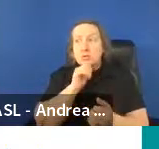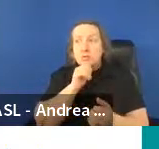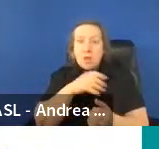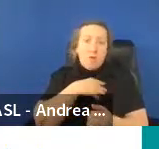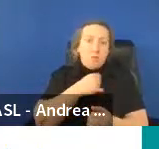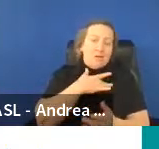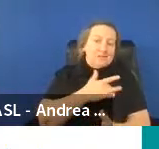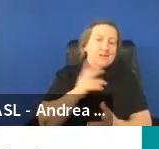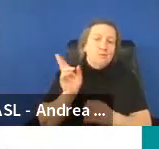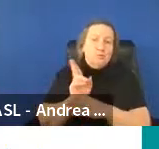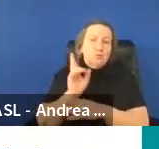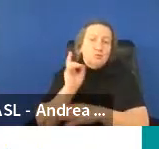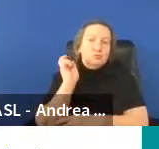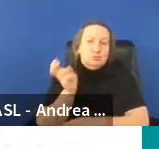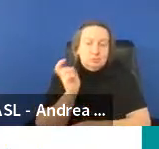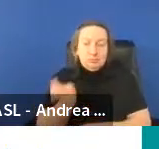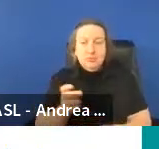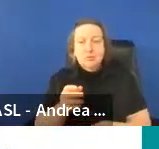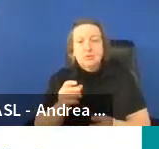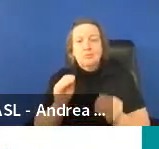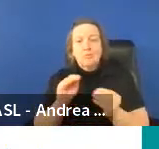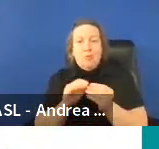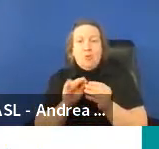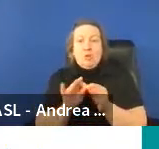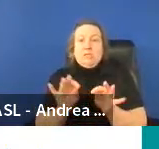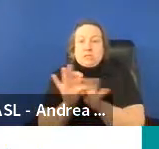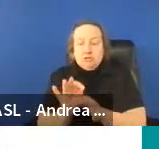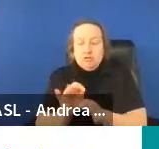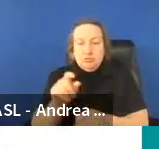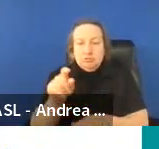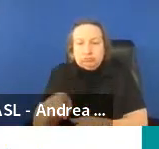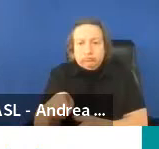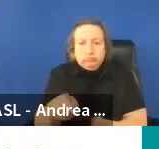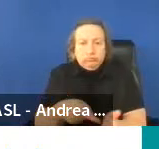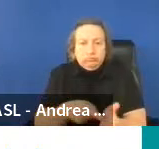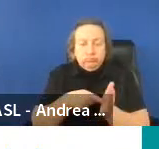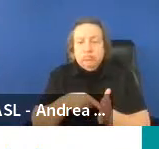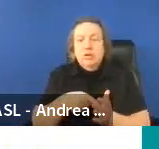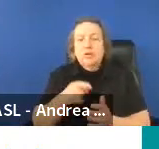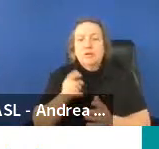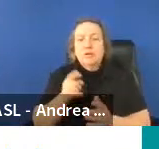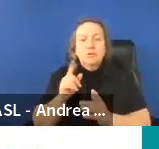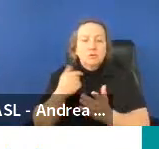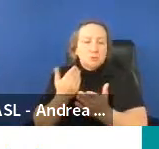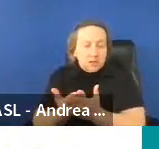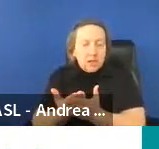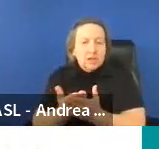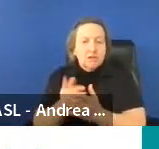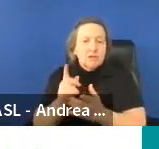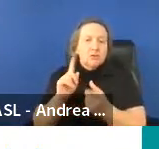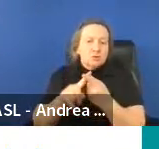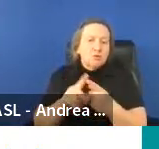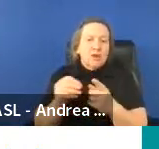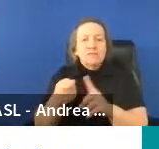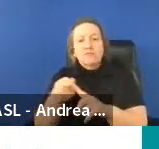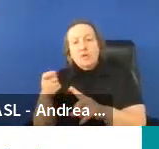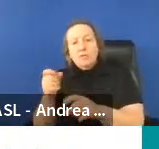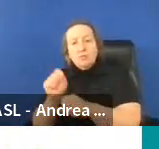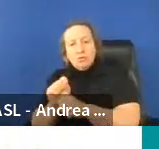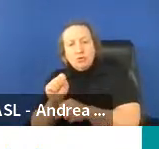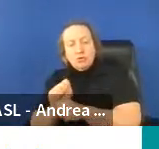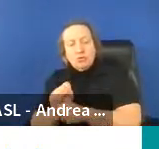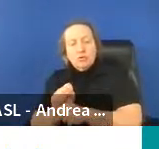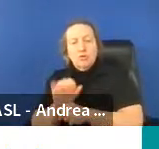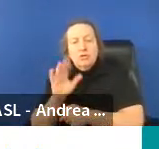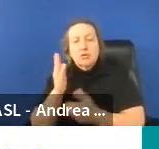a much more kind of essential purpose to get to and from employment. That also might speak to